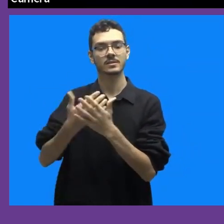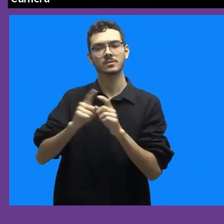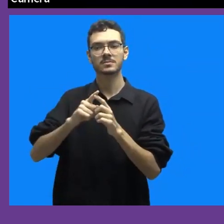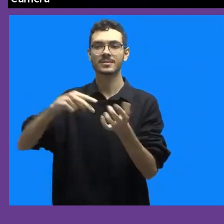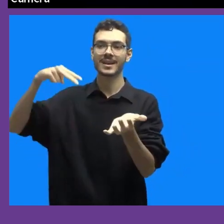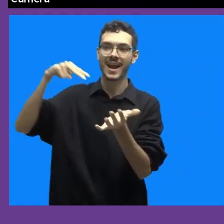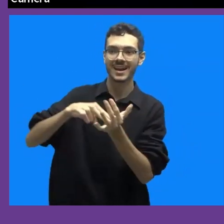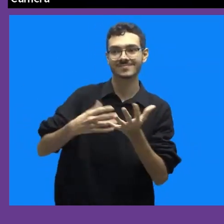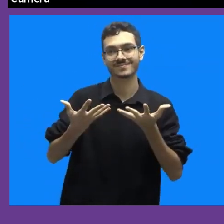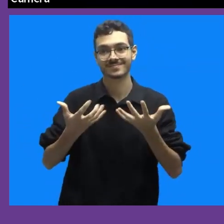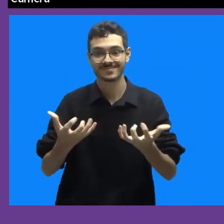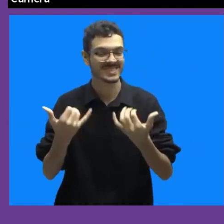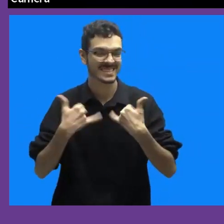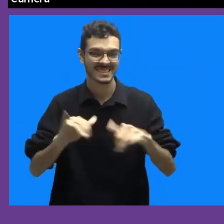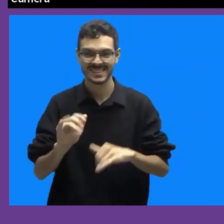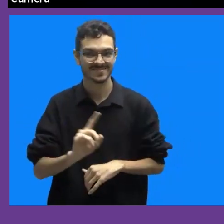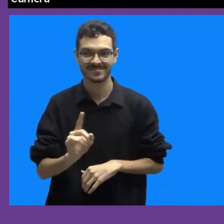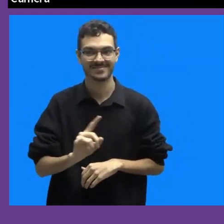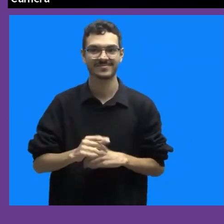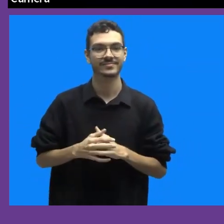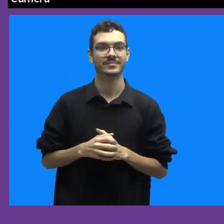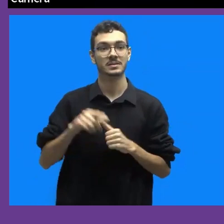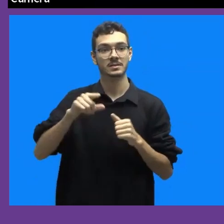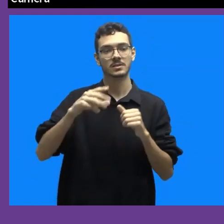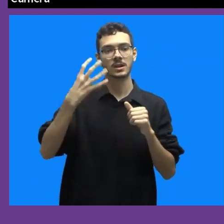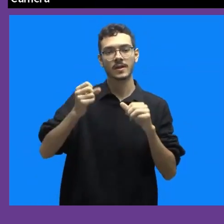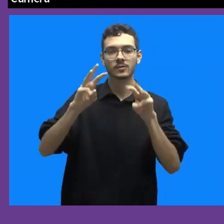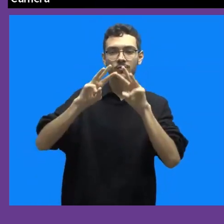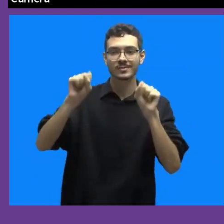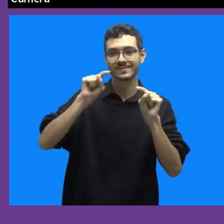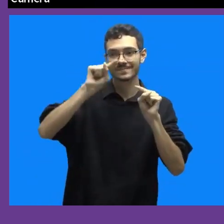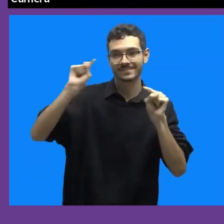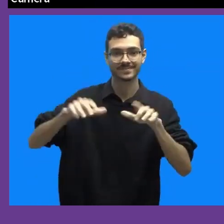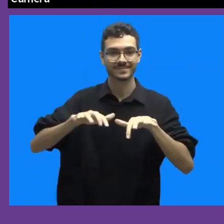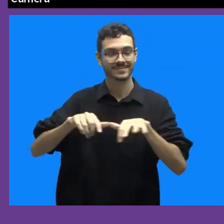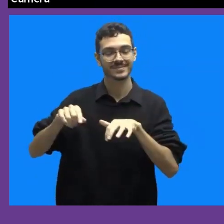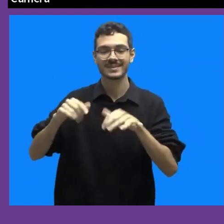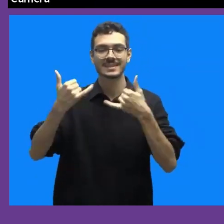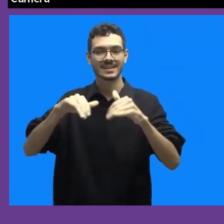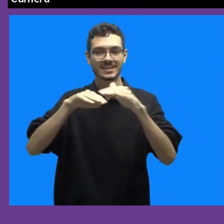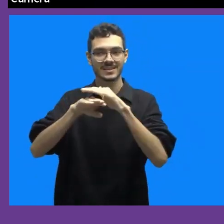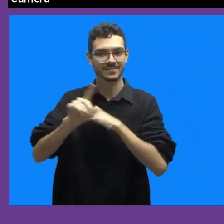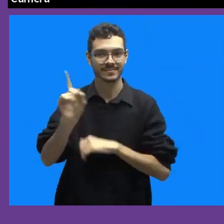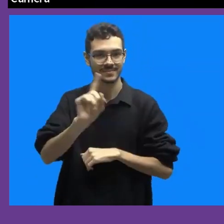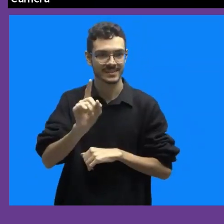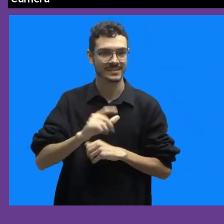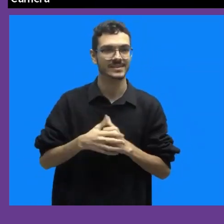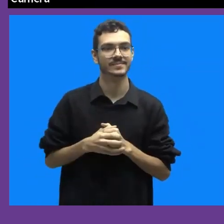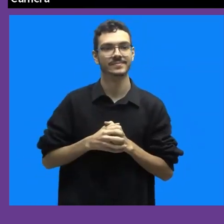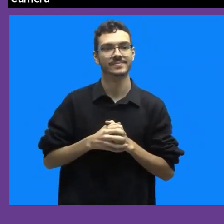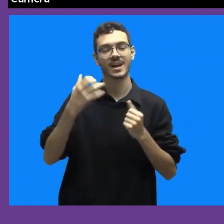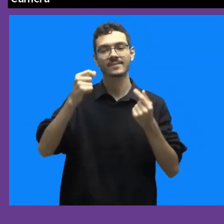accessible requirements here in Portugal concerning, for example, public educational